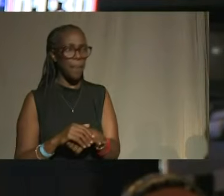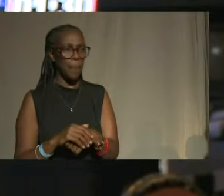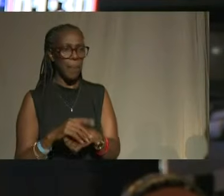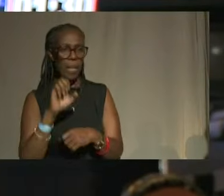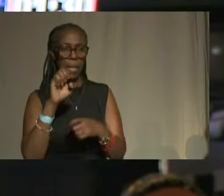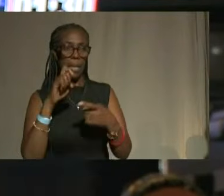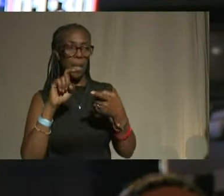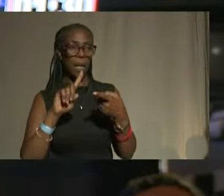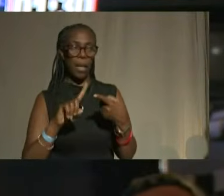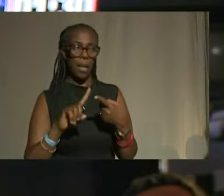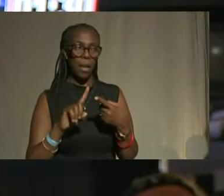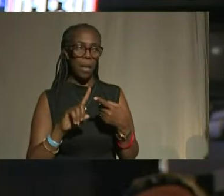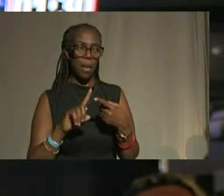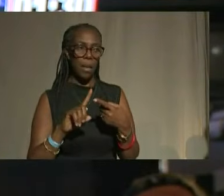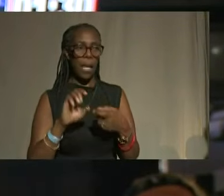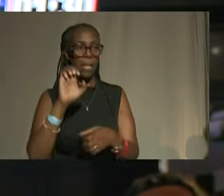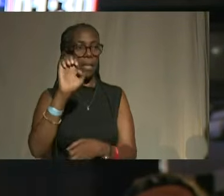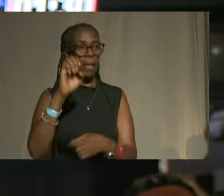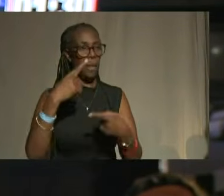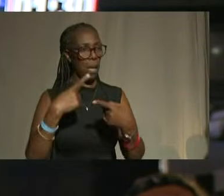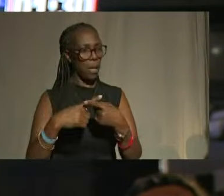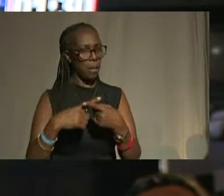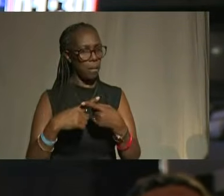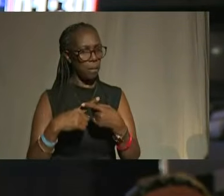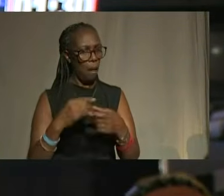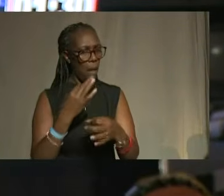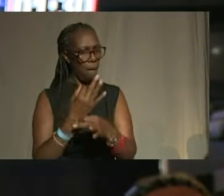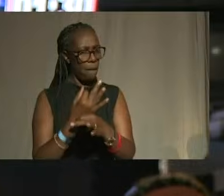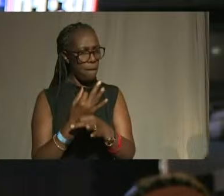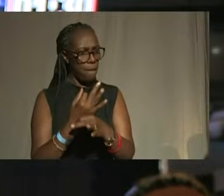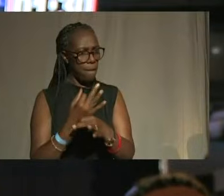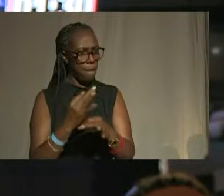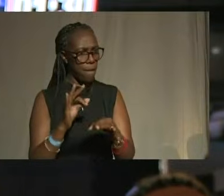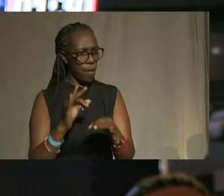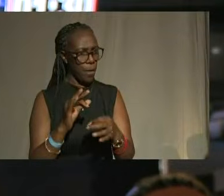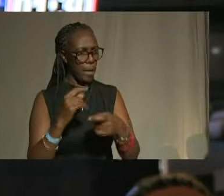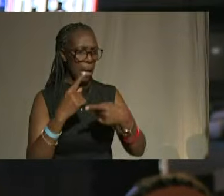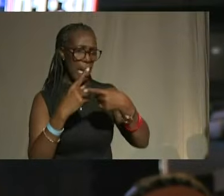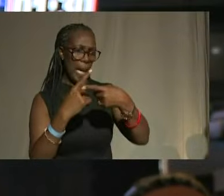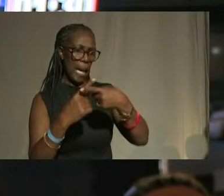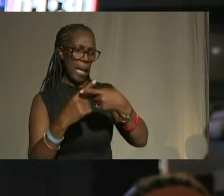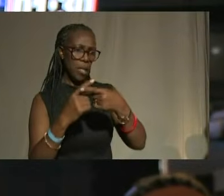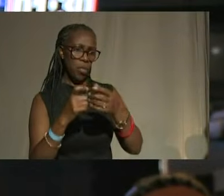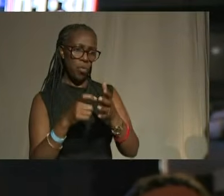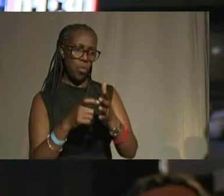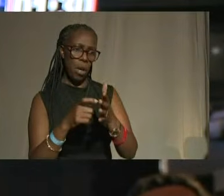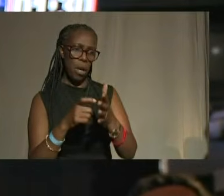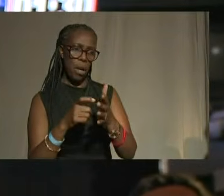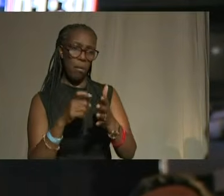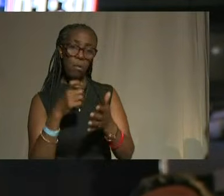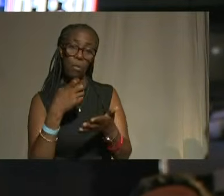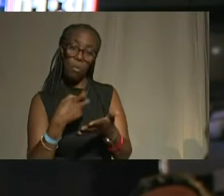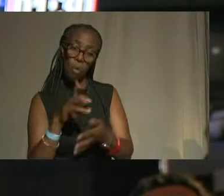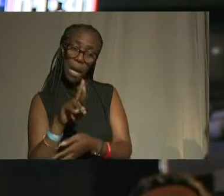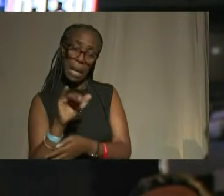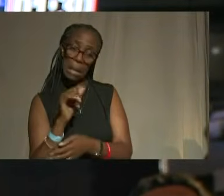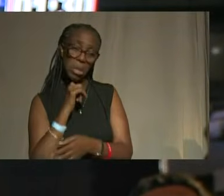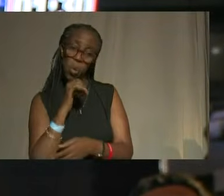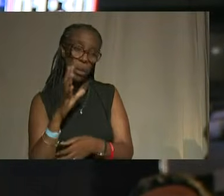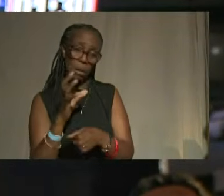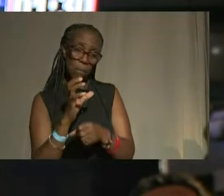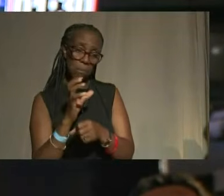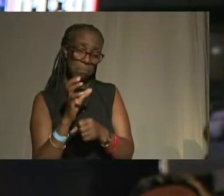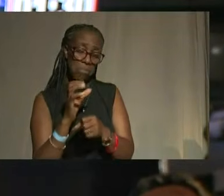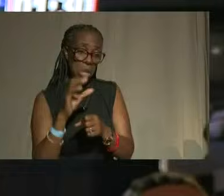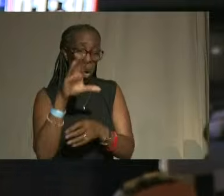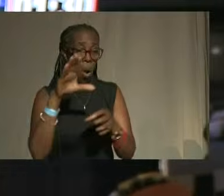means little if hospitals don't have CT machines, x-rays, or even basic supplies. What short-term